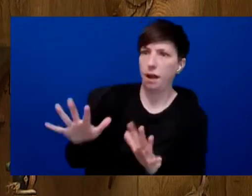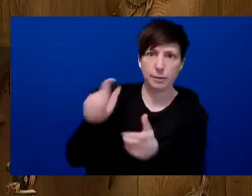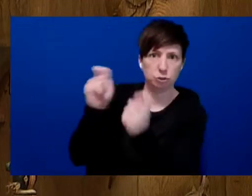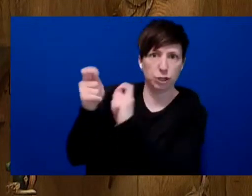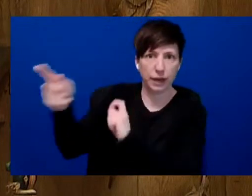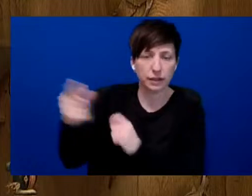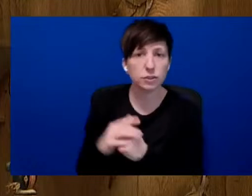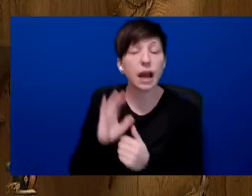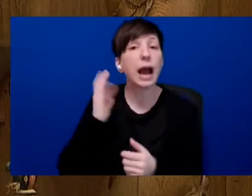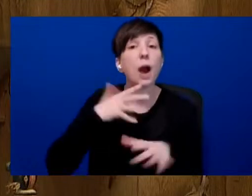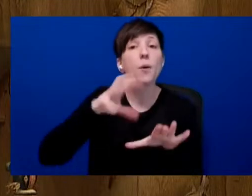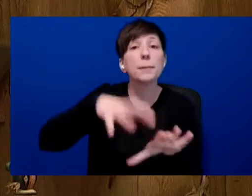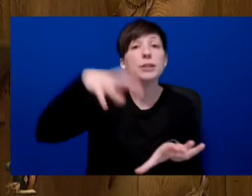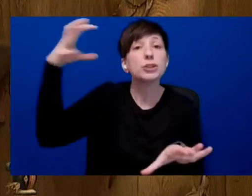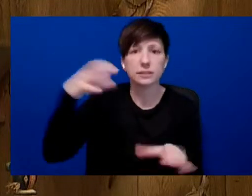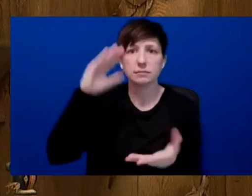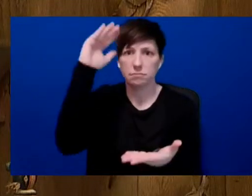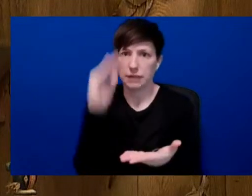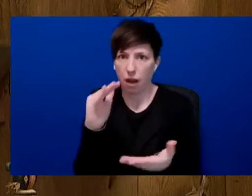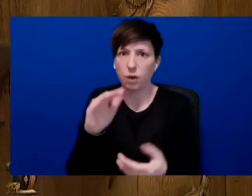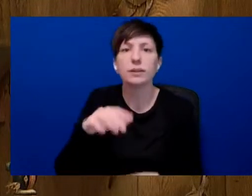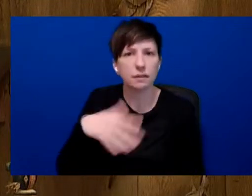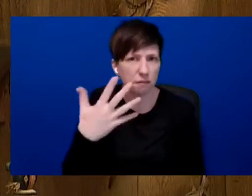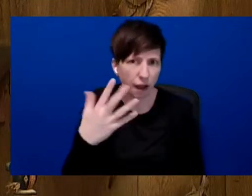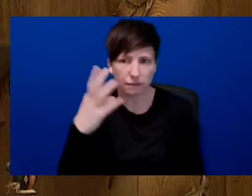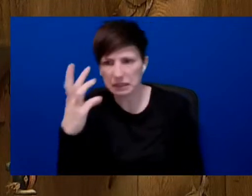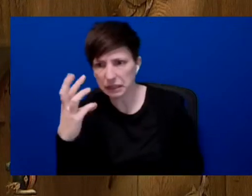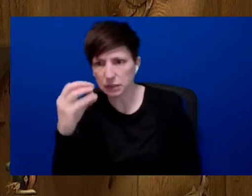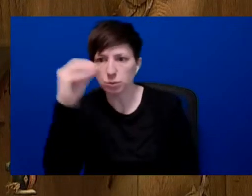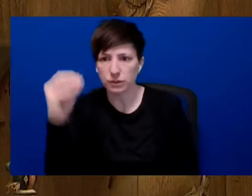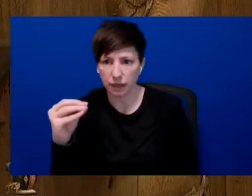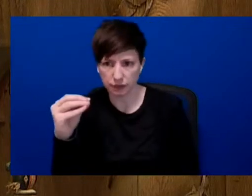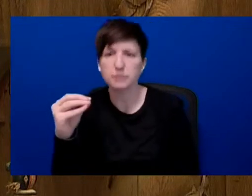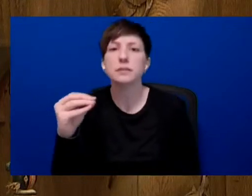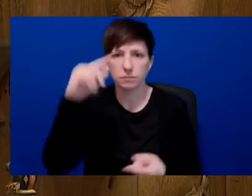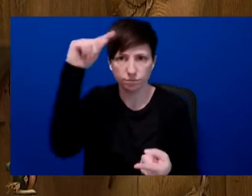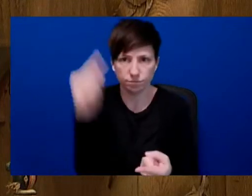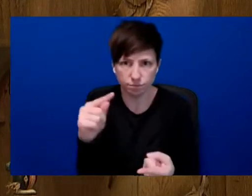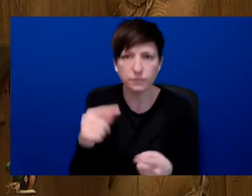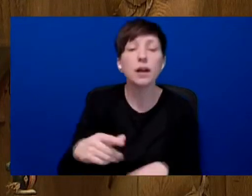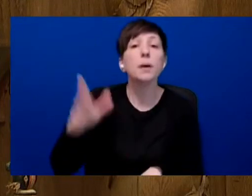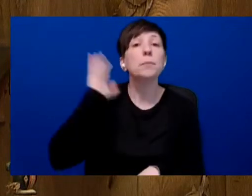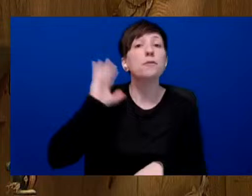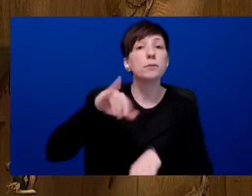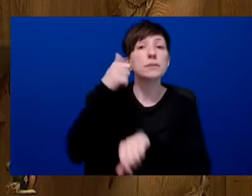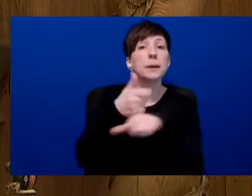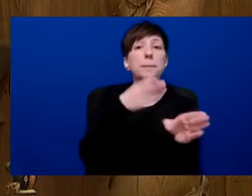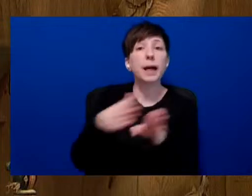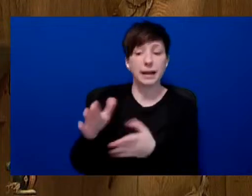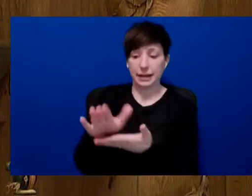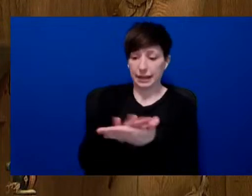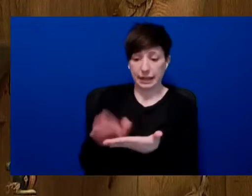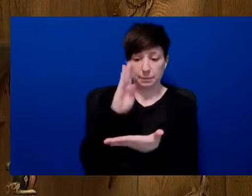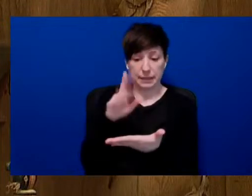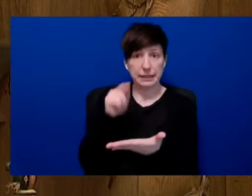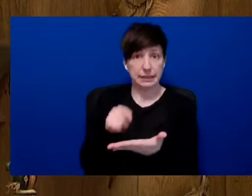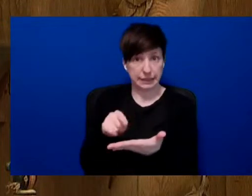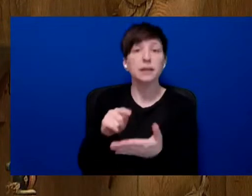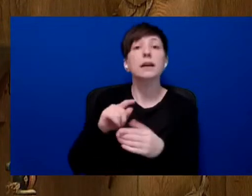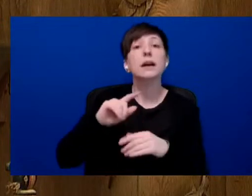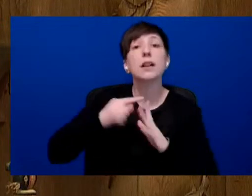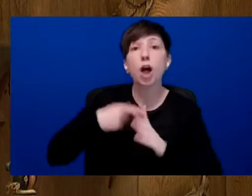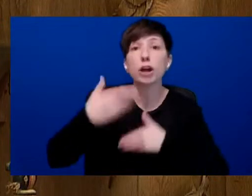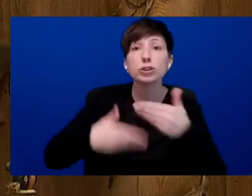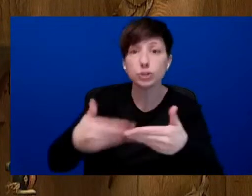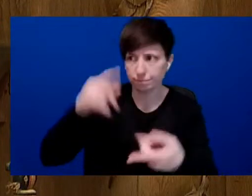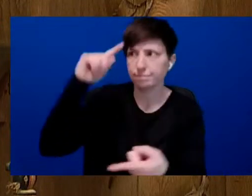ago, when our continent-leading Clean BC plan was first launched. In that same period, British Columbia has achieved